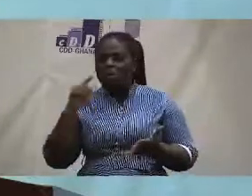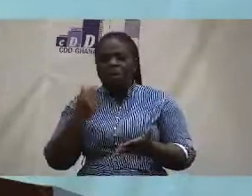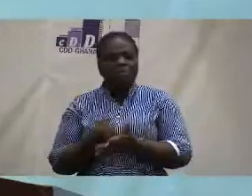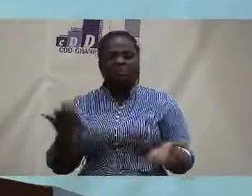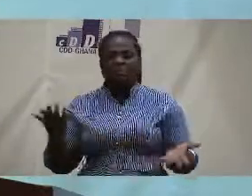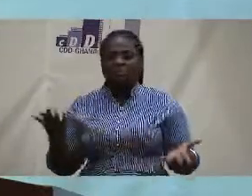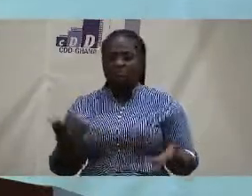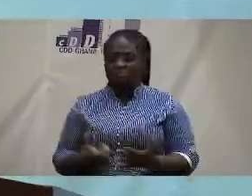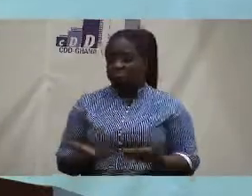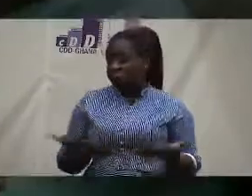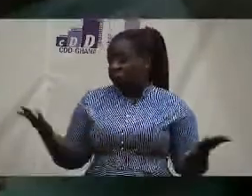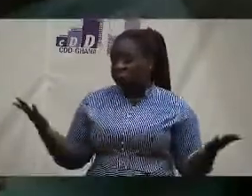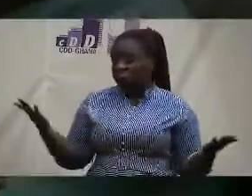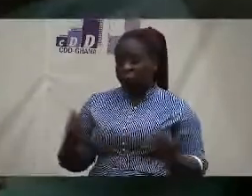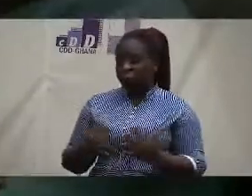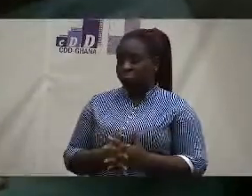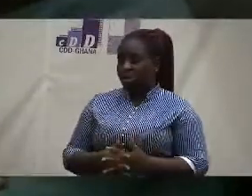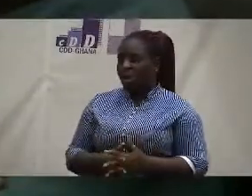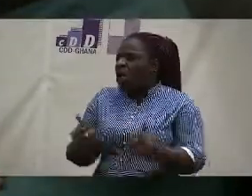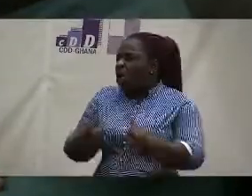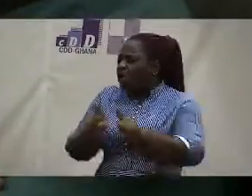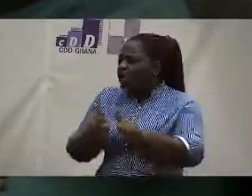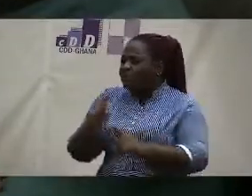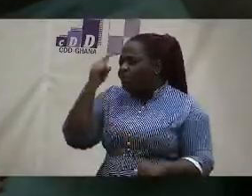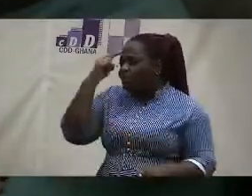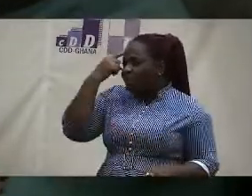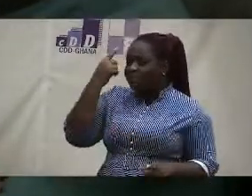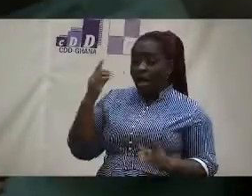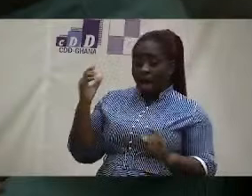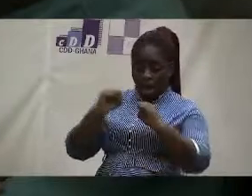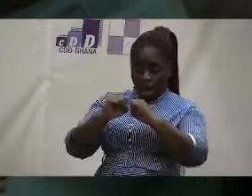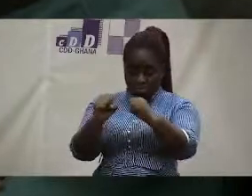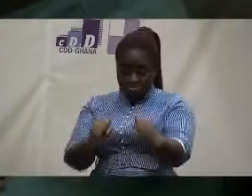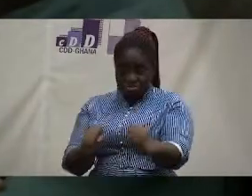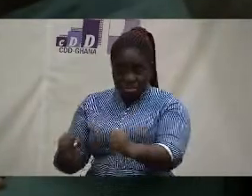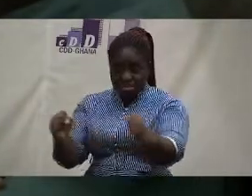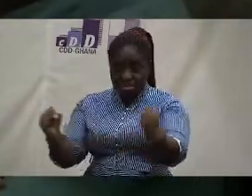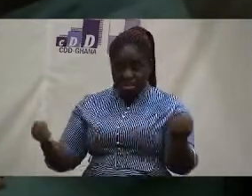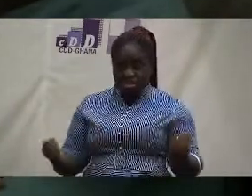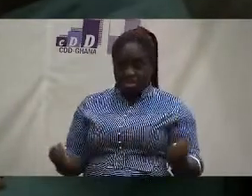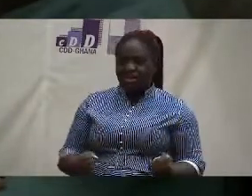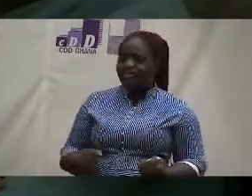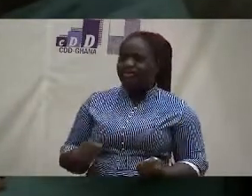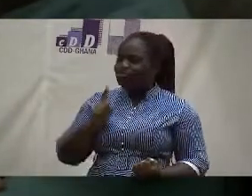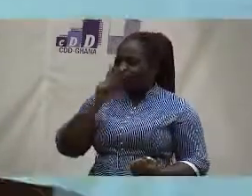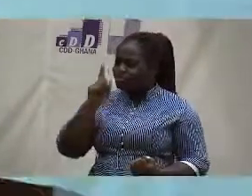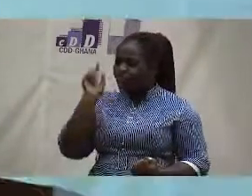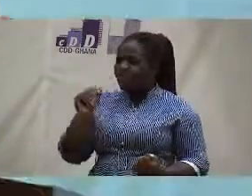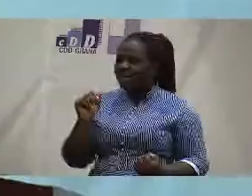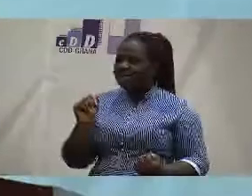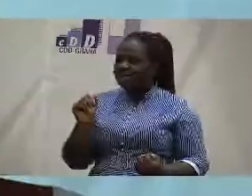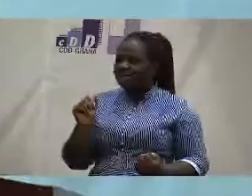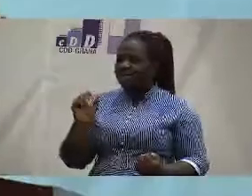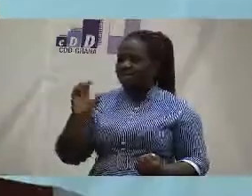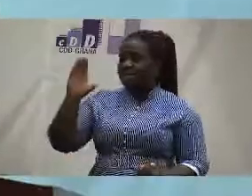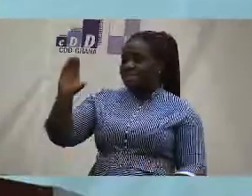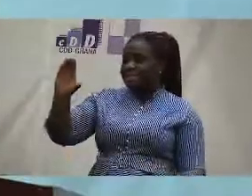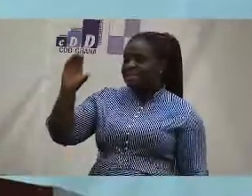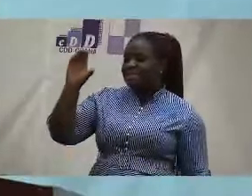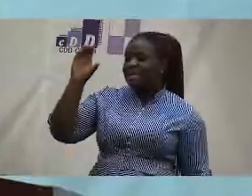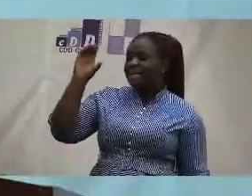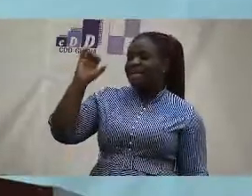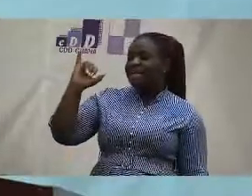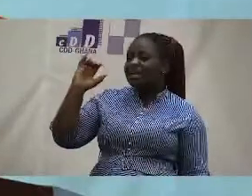this press statement itself. I also think that our strategies is due for us to review as civic